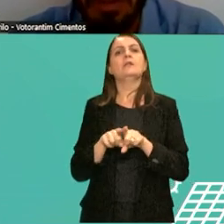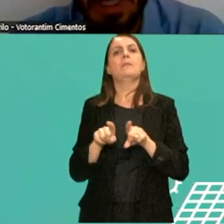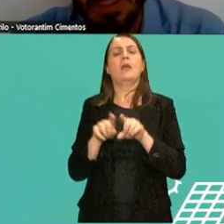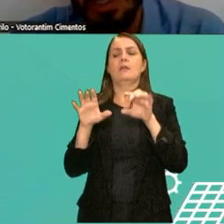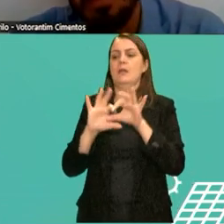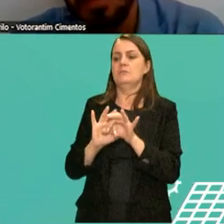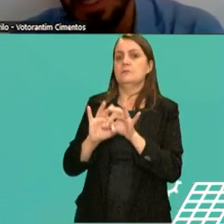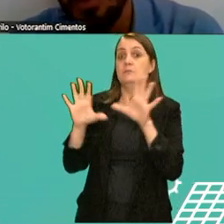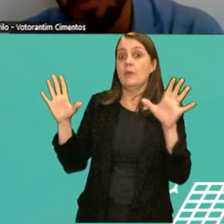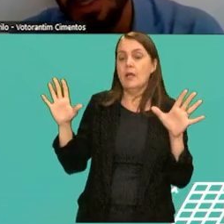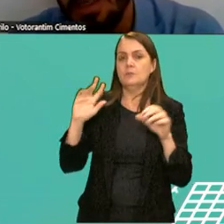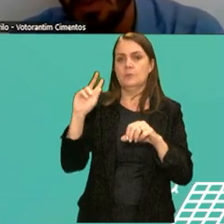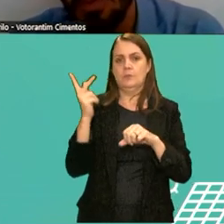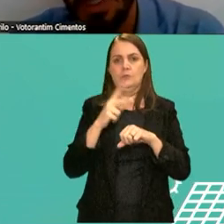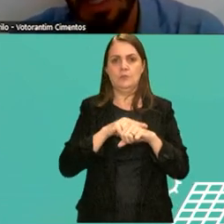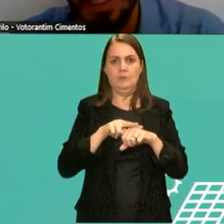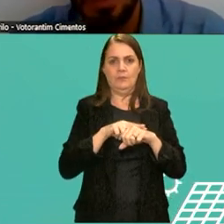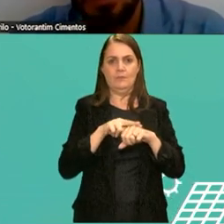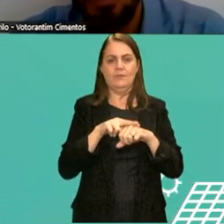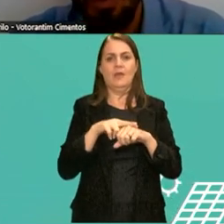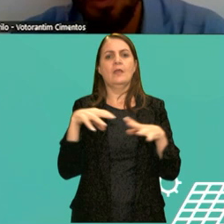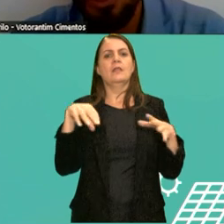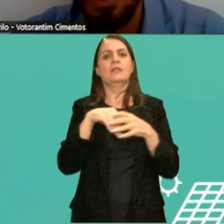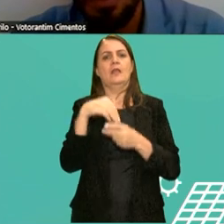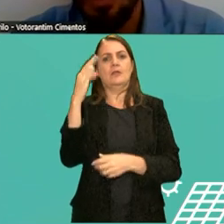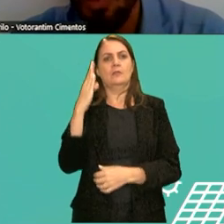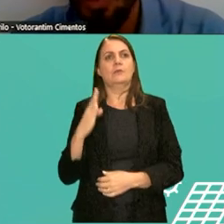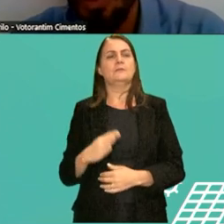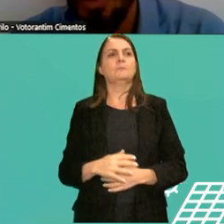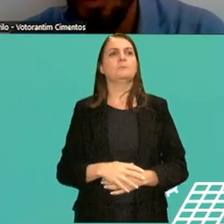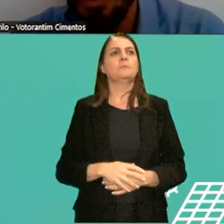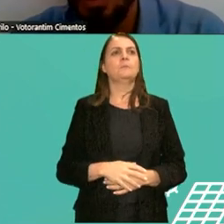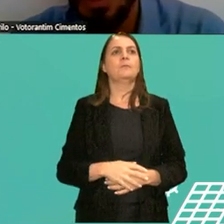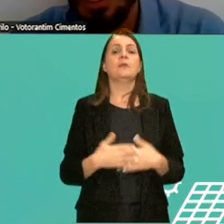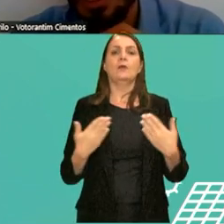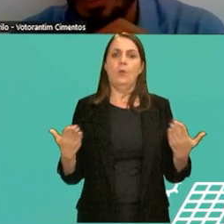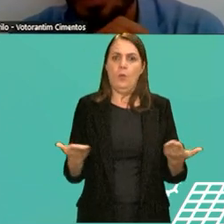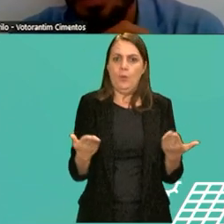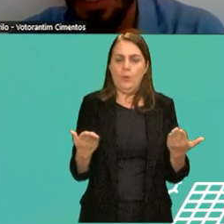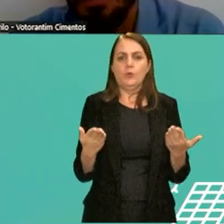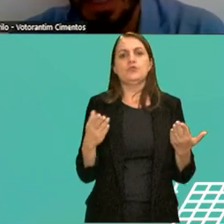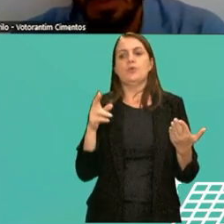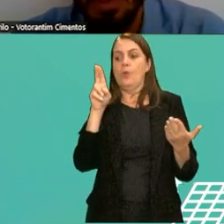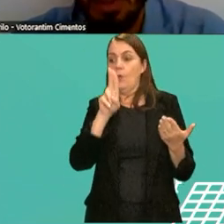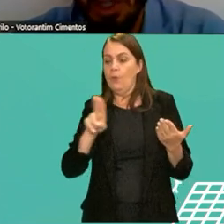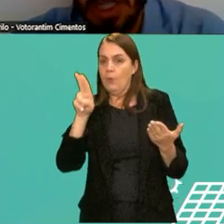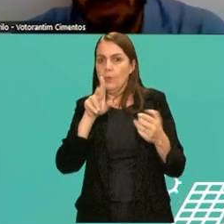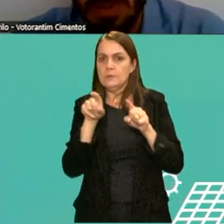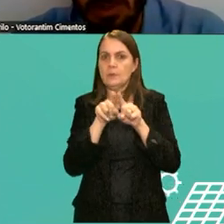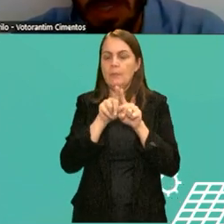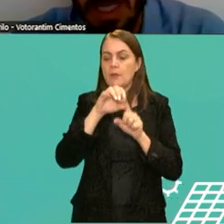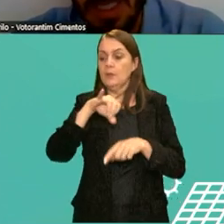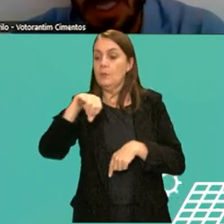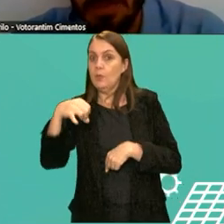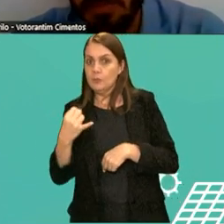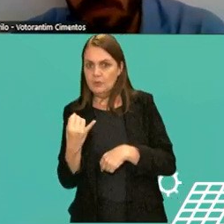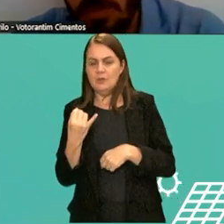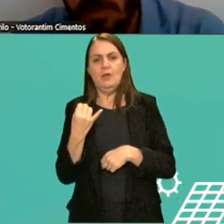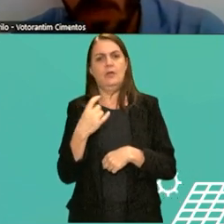keen on using green hydrogen. So the opportunities for the green hydrogen within our